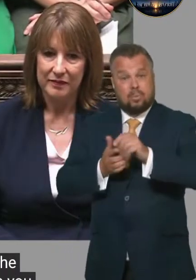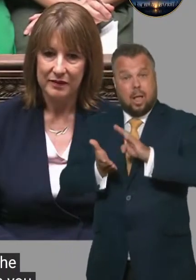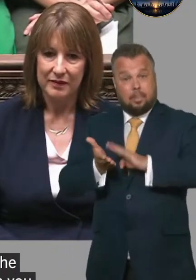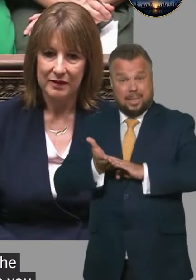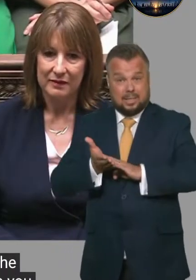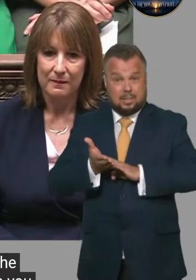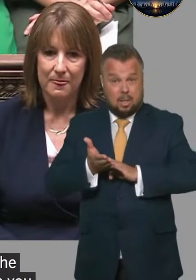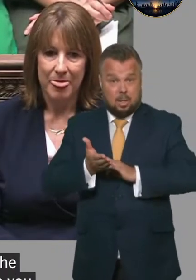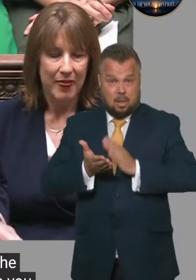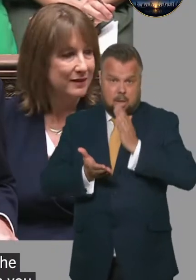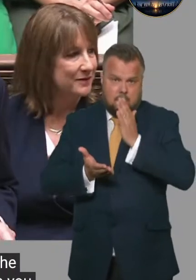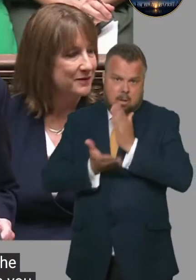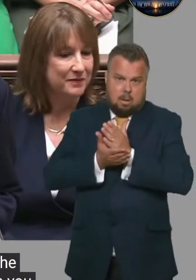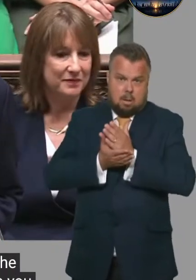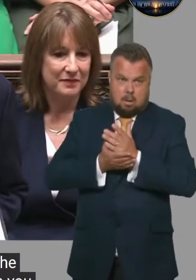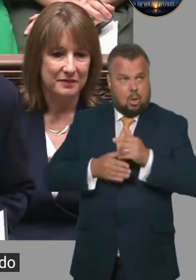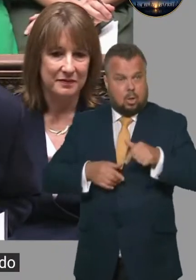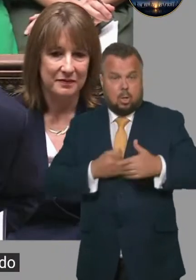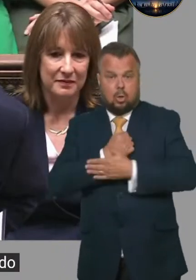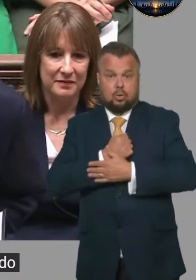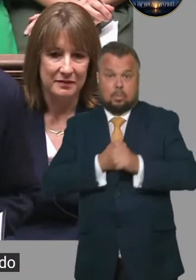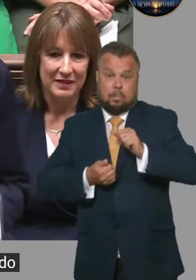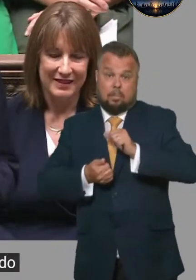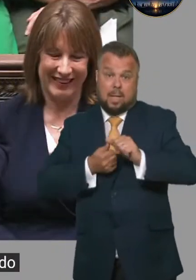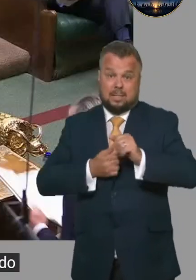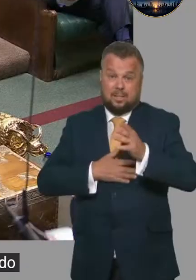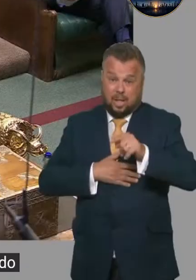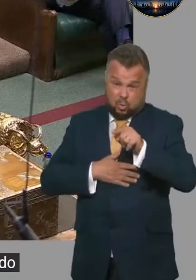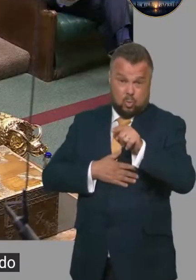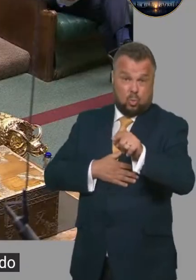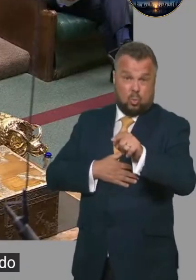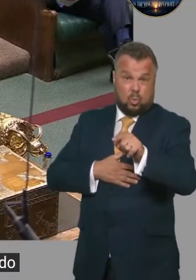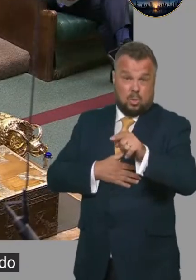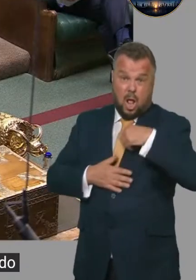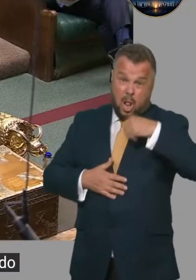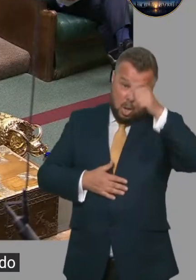predecessor's predecessor, and her predecessor's predecessor's predecessor.